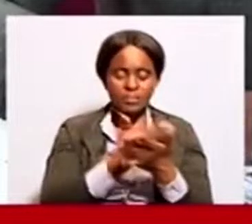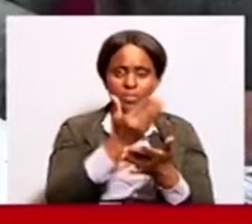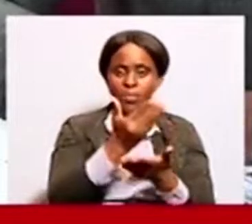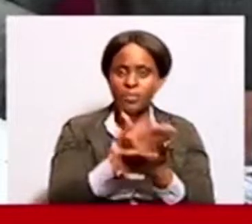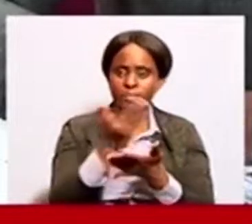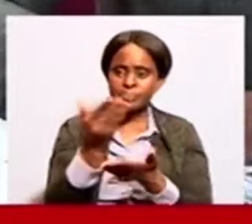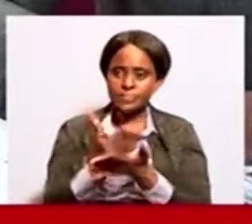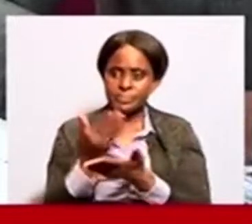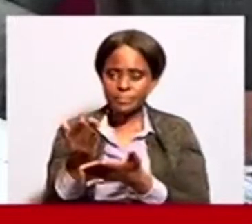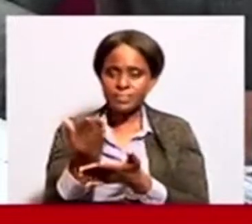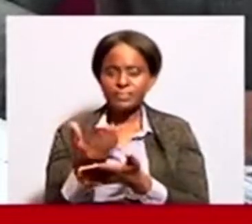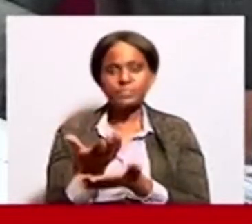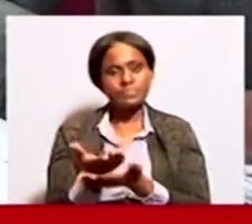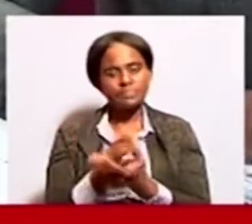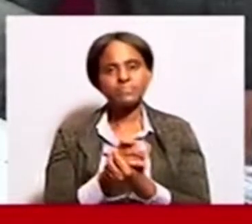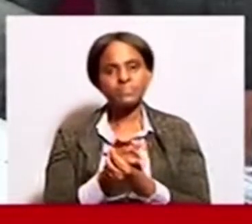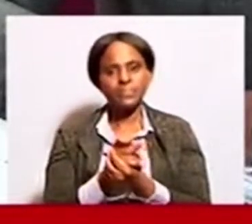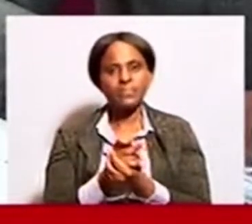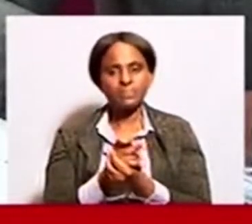procurement was